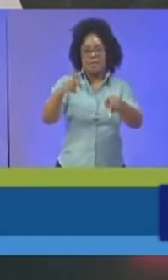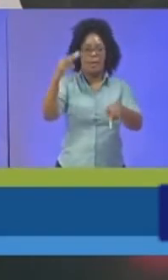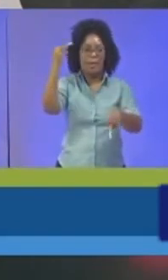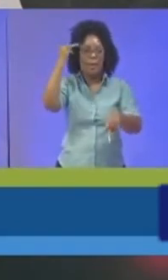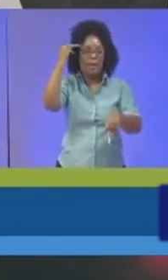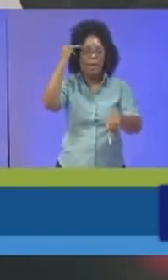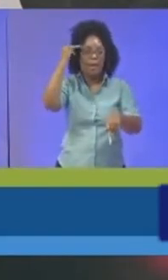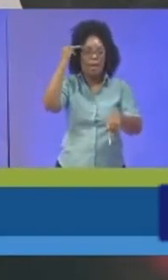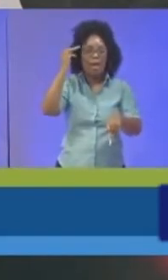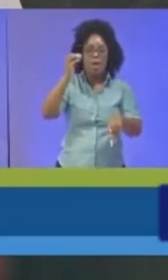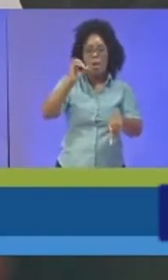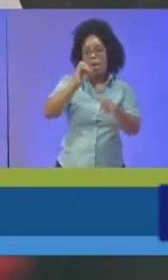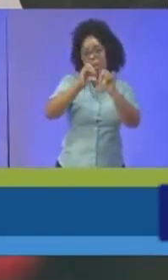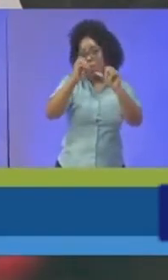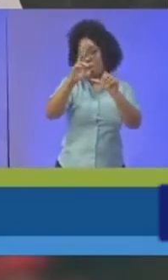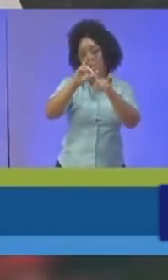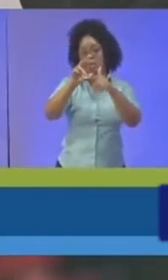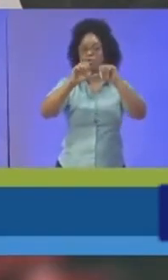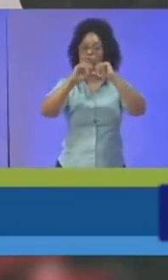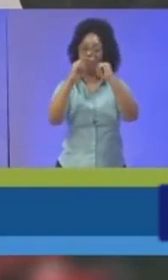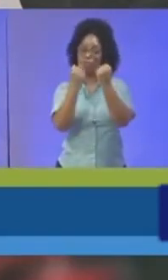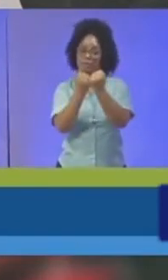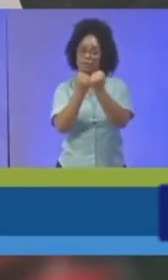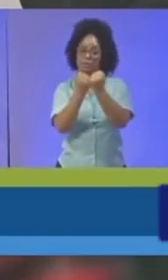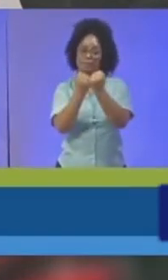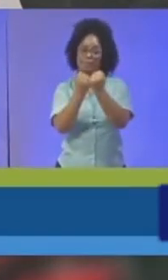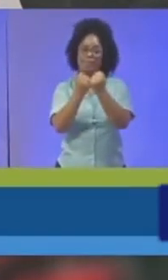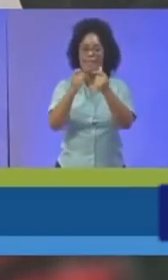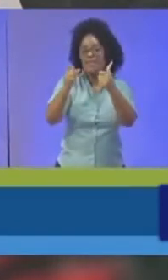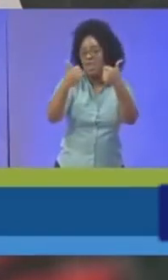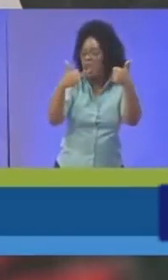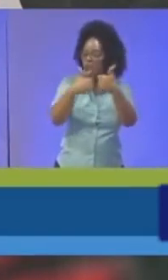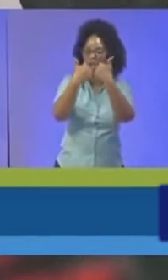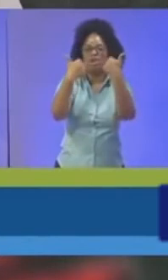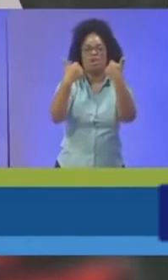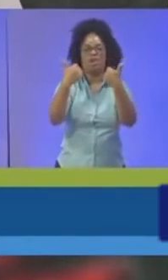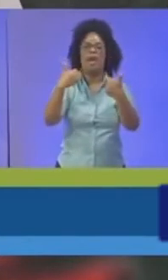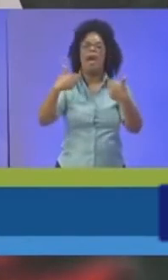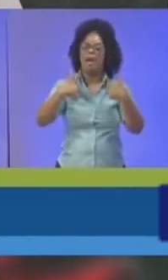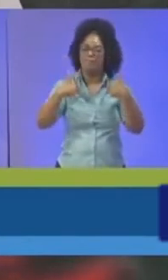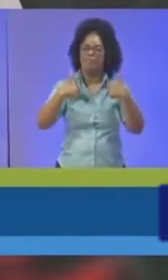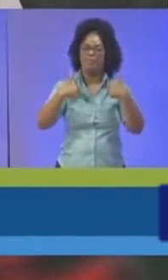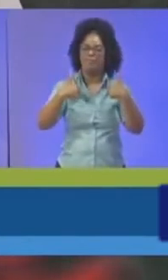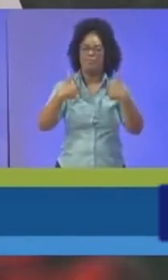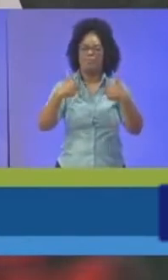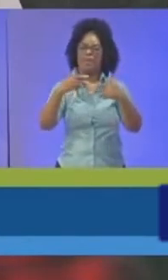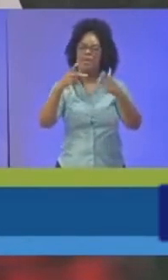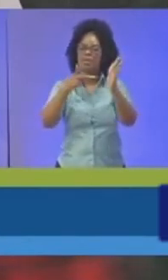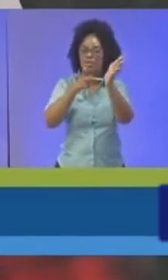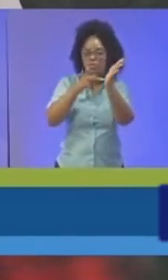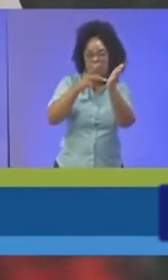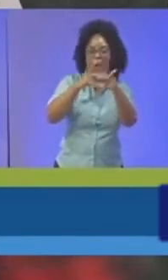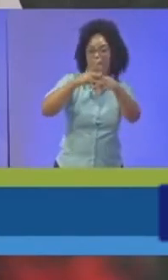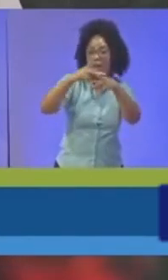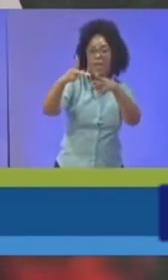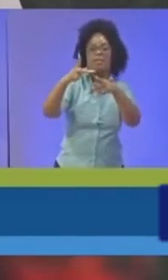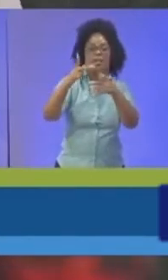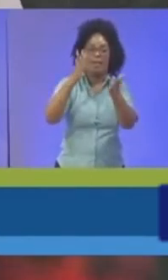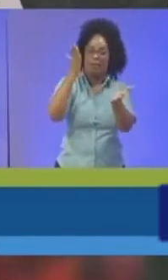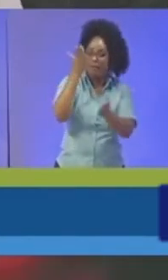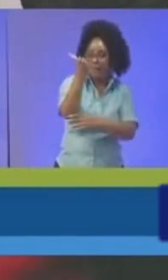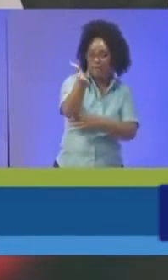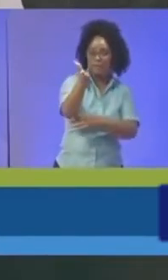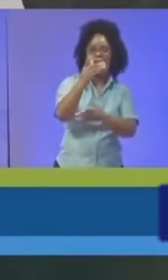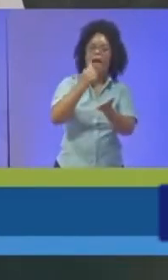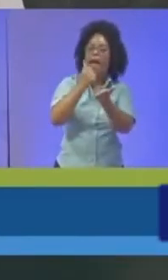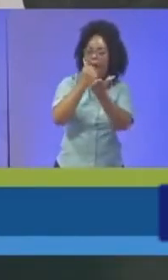social issues, so we had those specialists on the team. There were kidney complications, so we